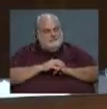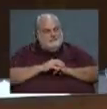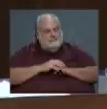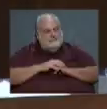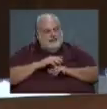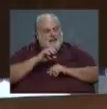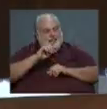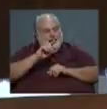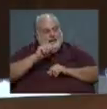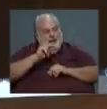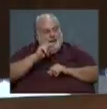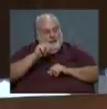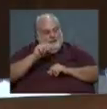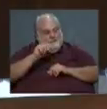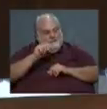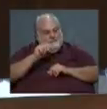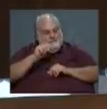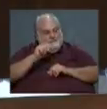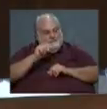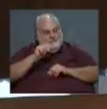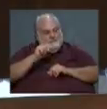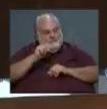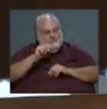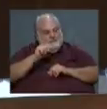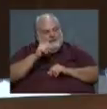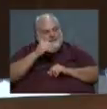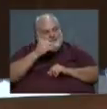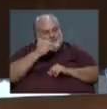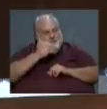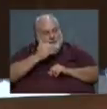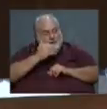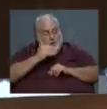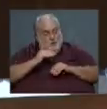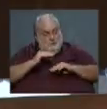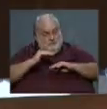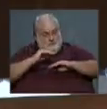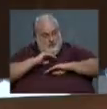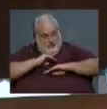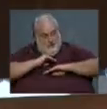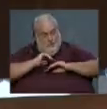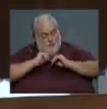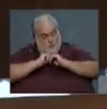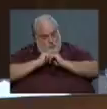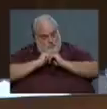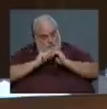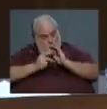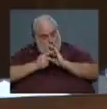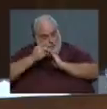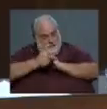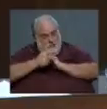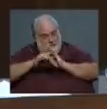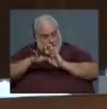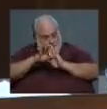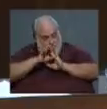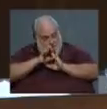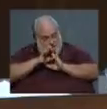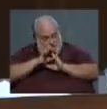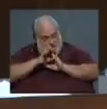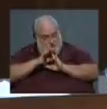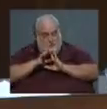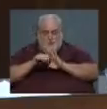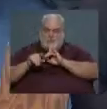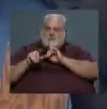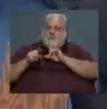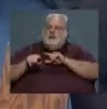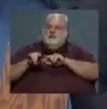Dana, my question is, are you satisfied with the programs that you have selected?